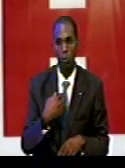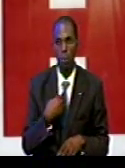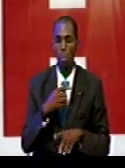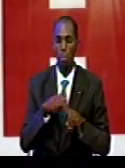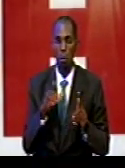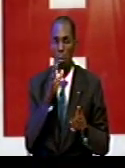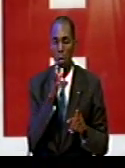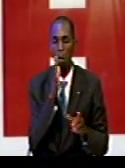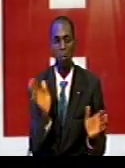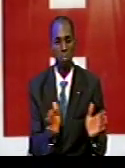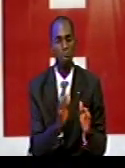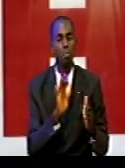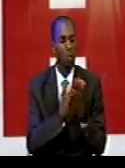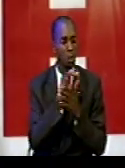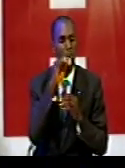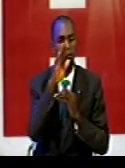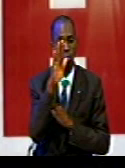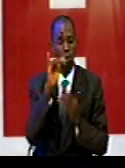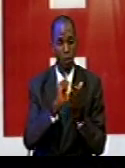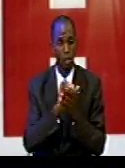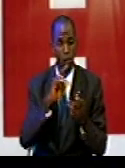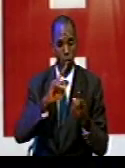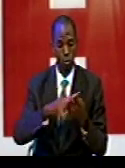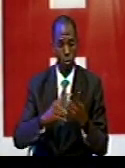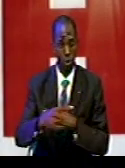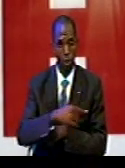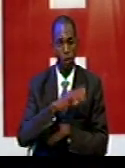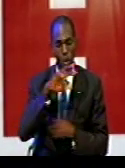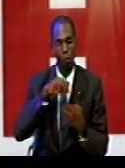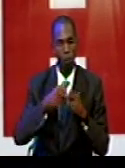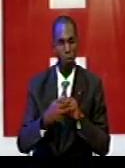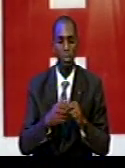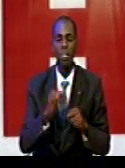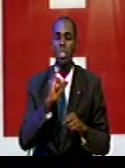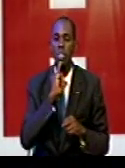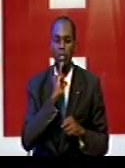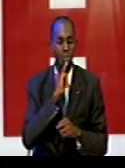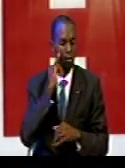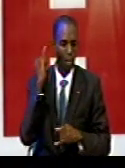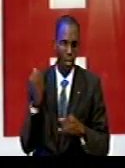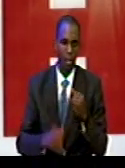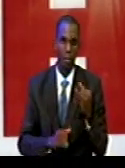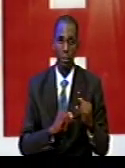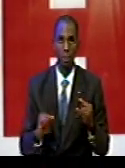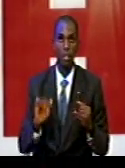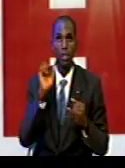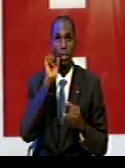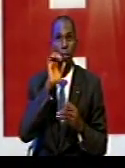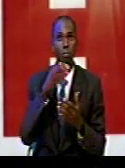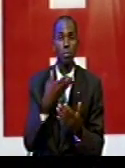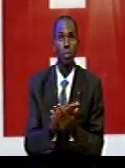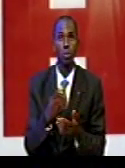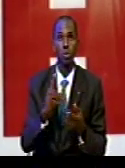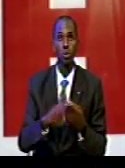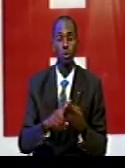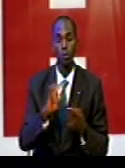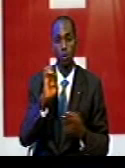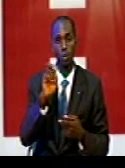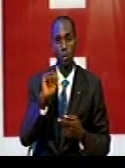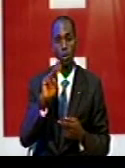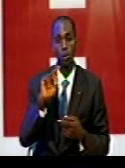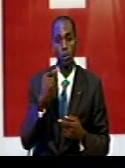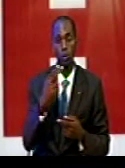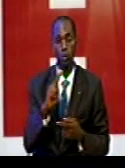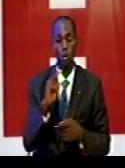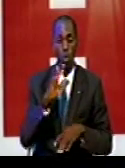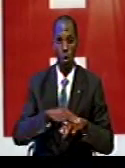too hard for me. She said, believe God that today your problem is over. I came to here, I come